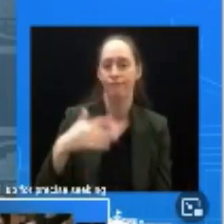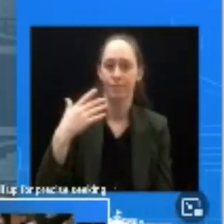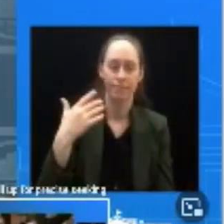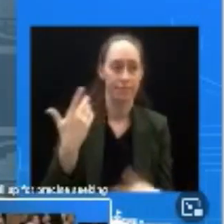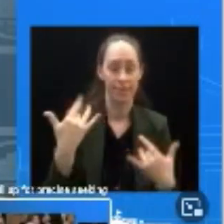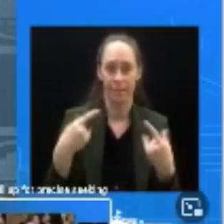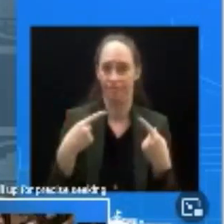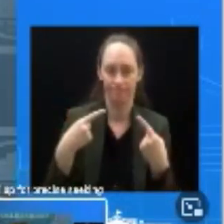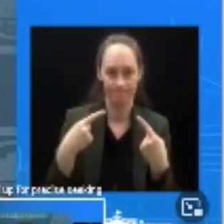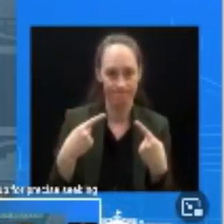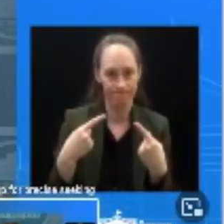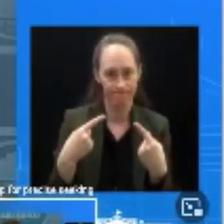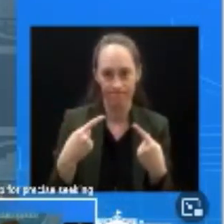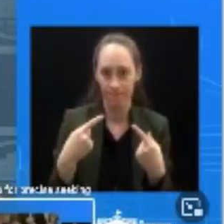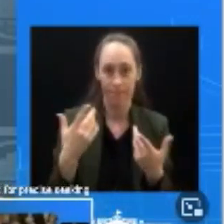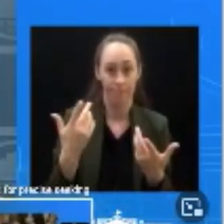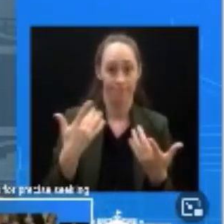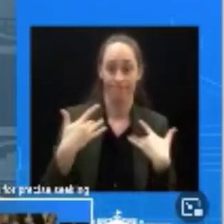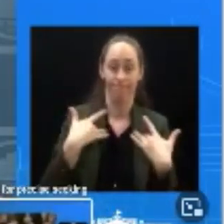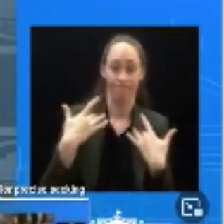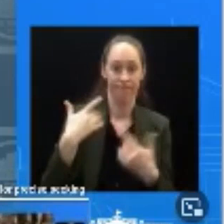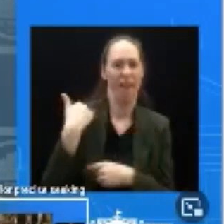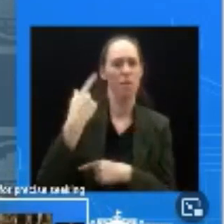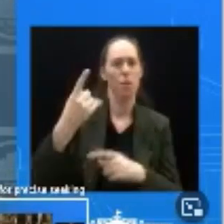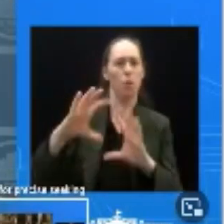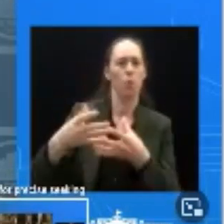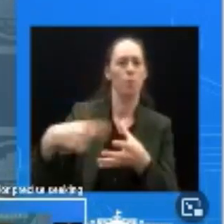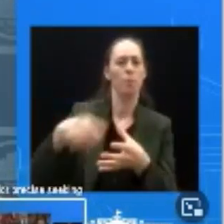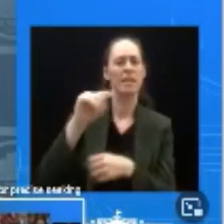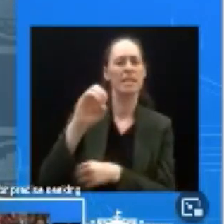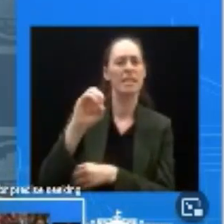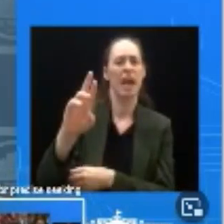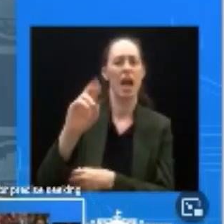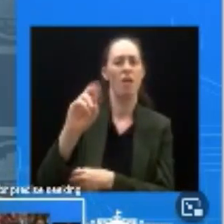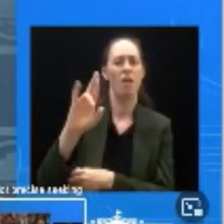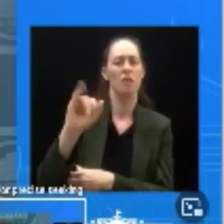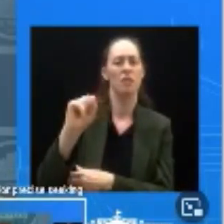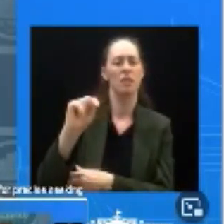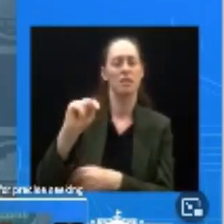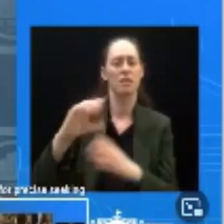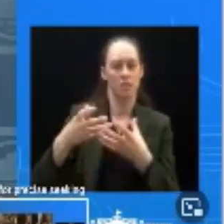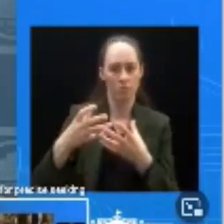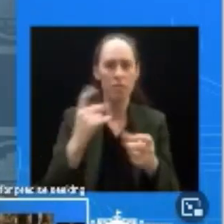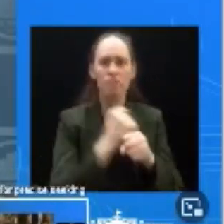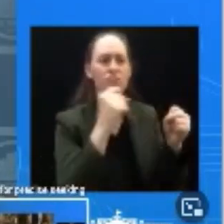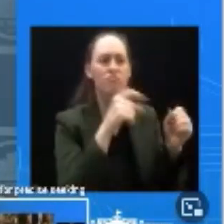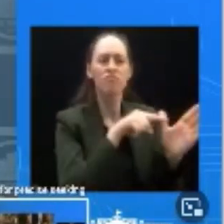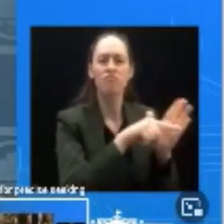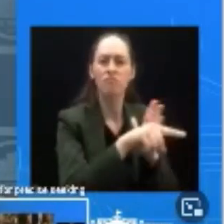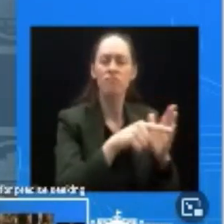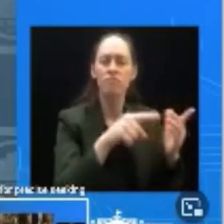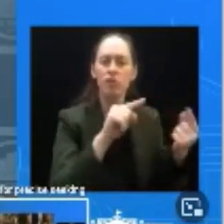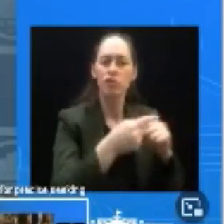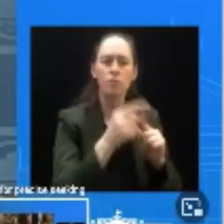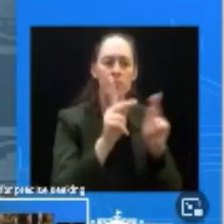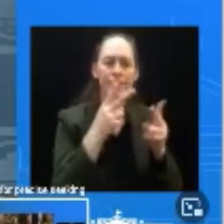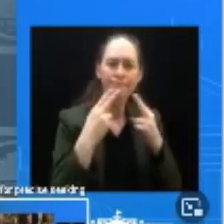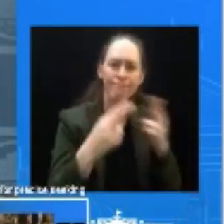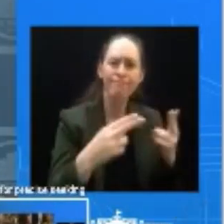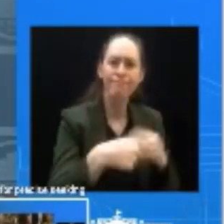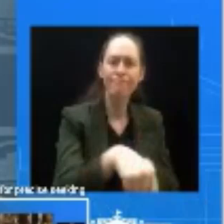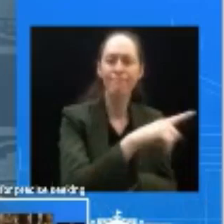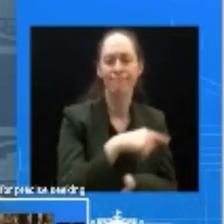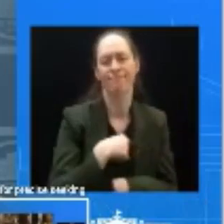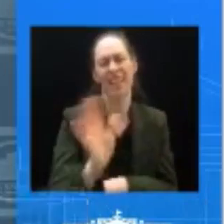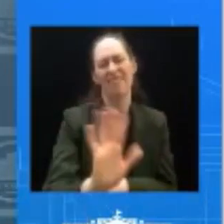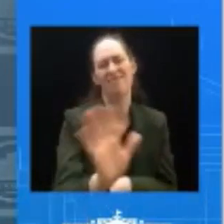innocent civilians. And that is something that you will continue to hear from us, and we will be consistent on that. We also regret the loss of innocent lives and injuries to civilians, and are